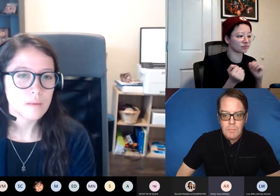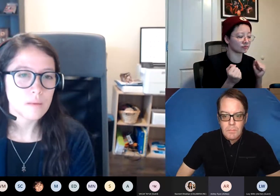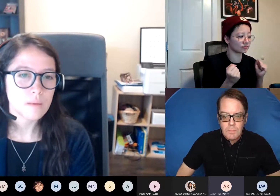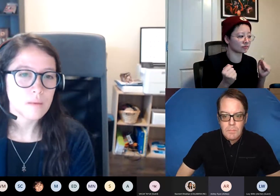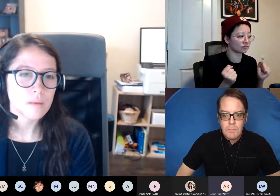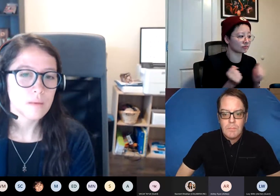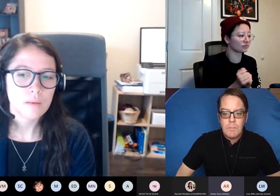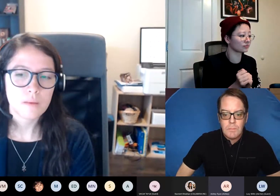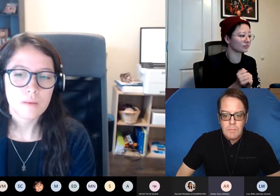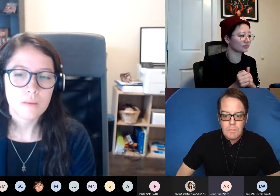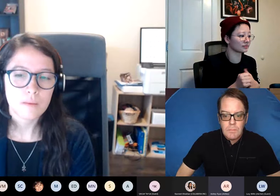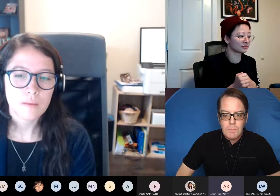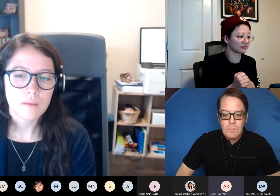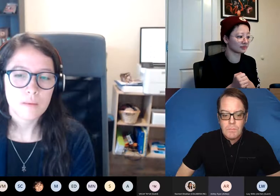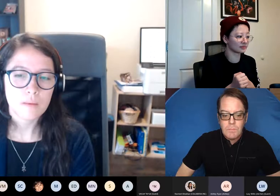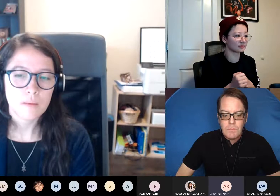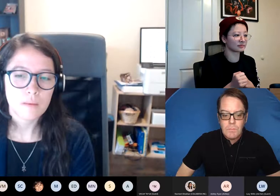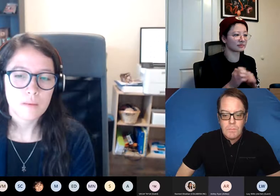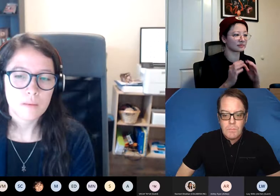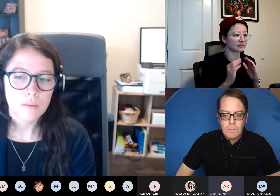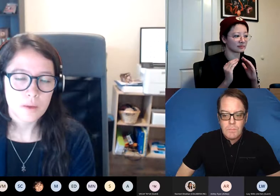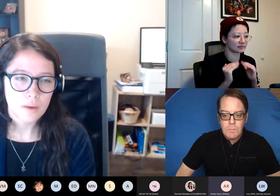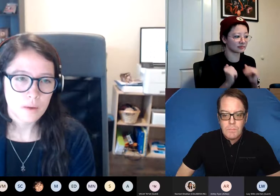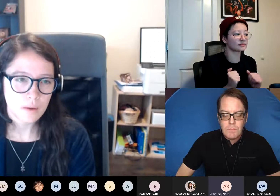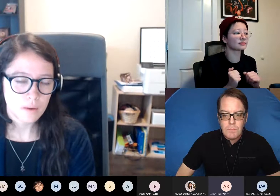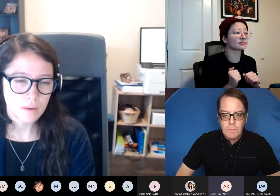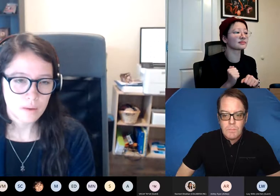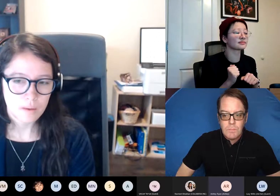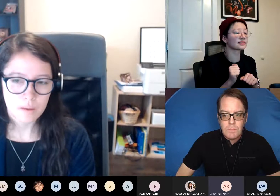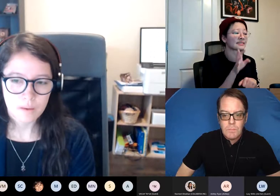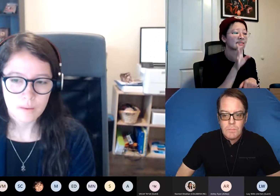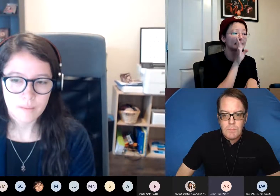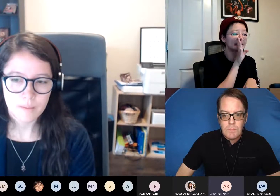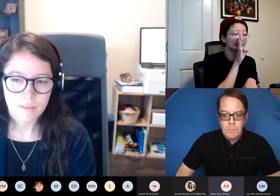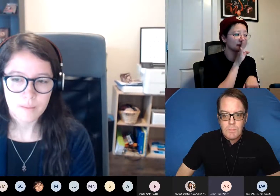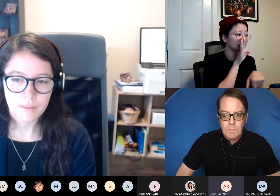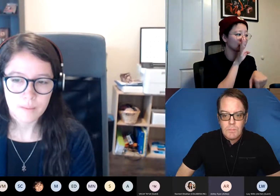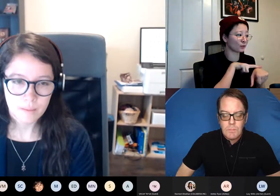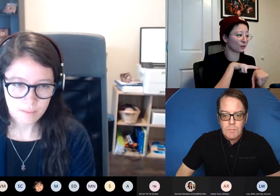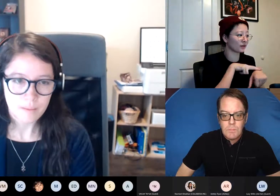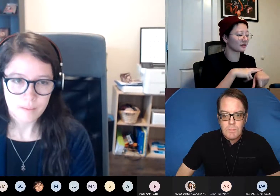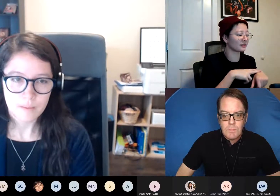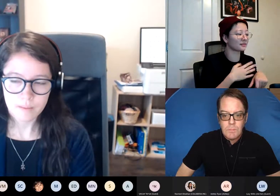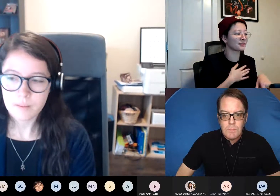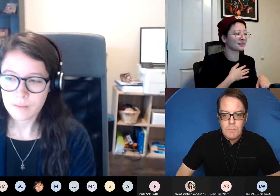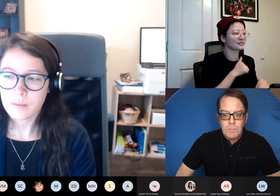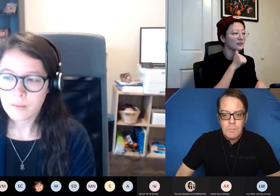communicate with each other, or the interpreters will do their job and make sure that your message is relayed.